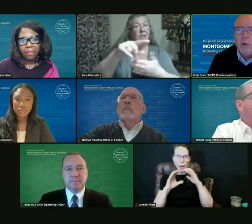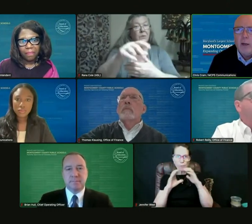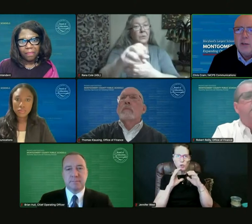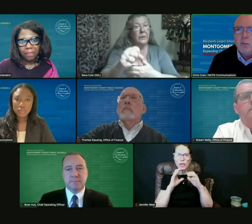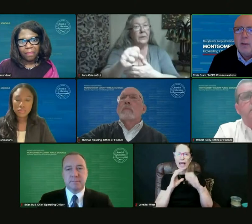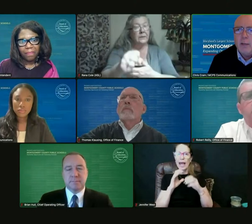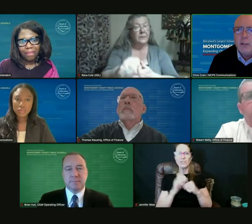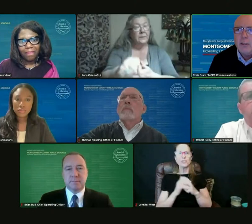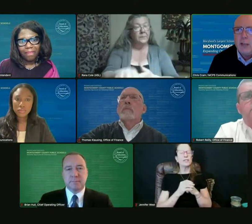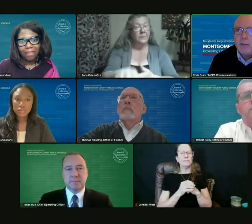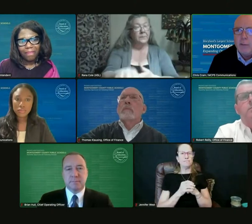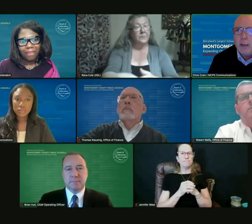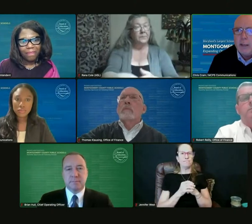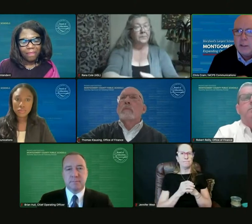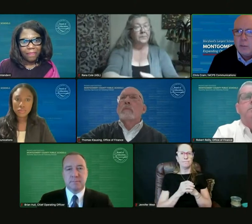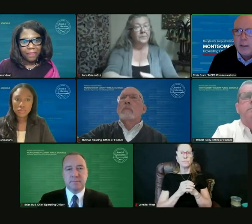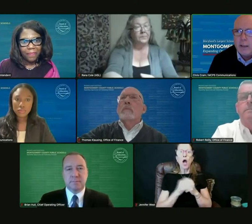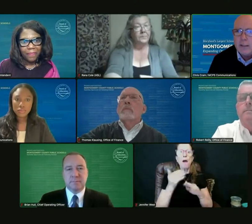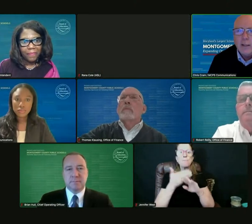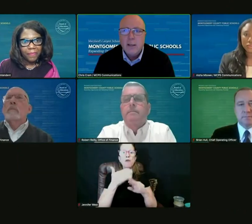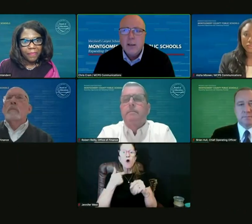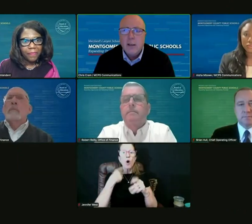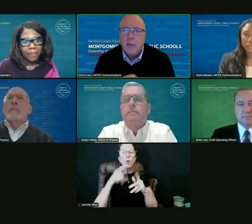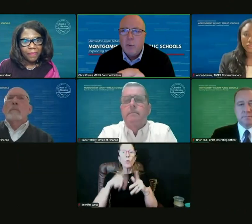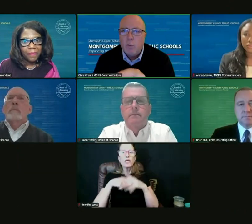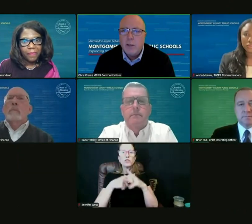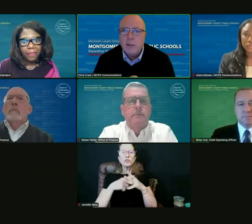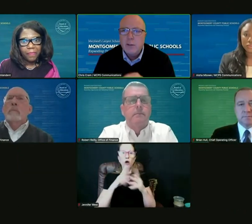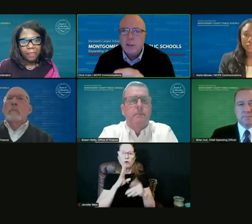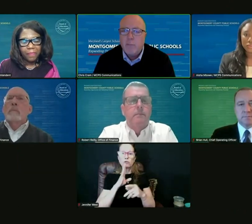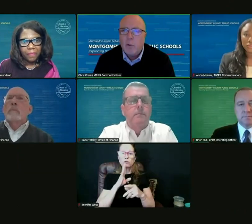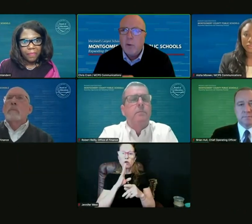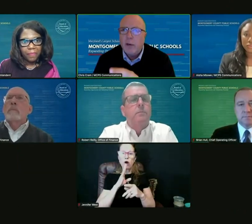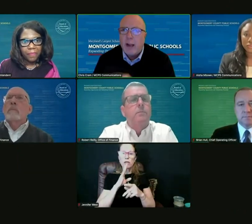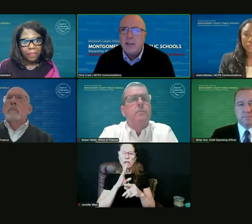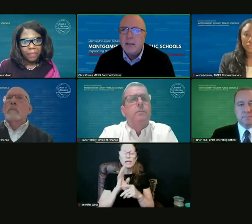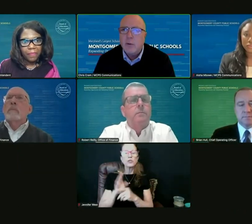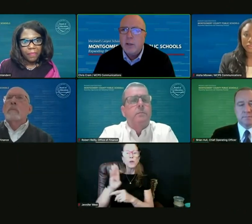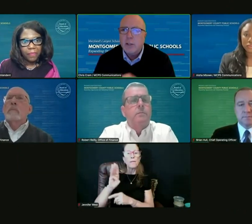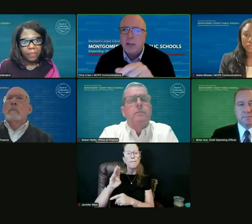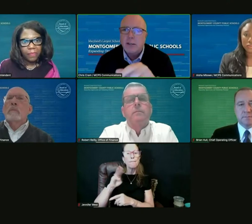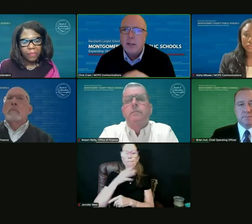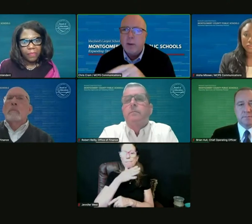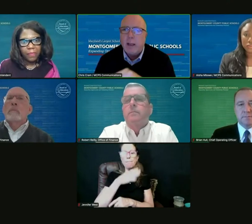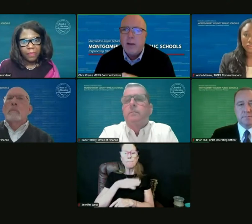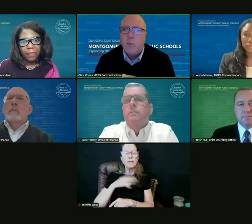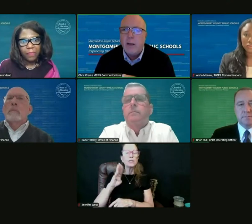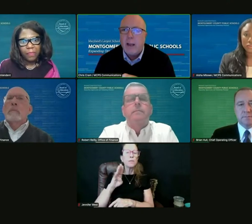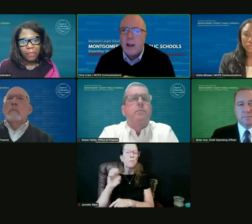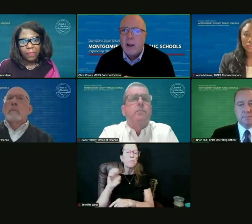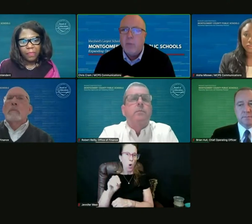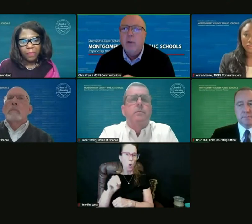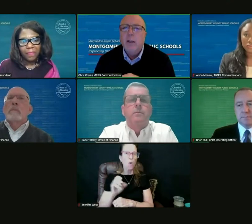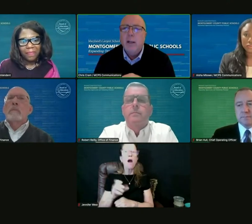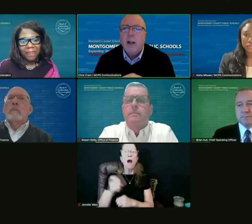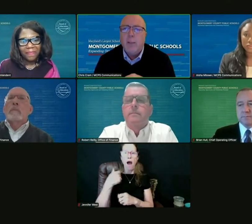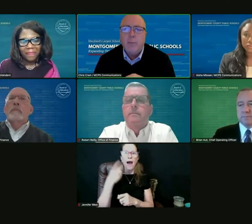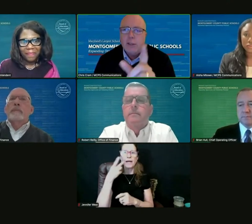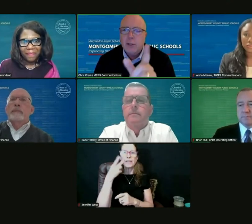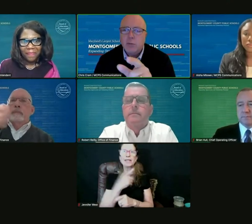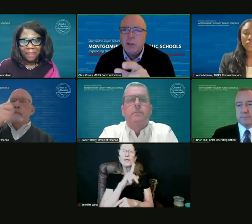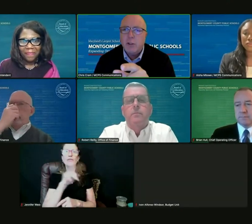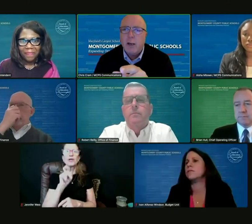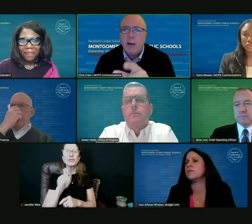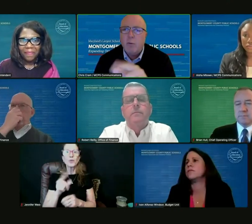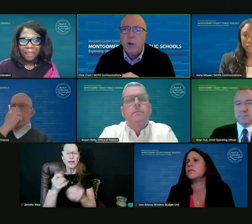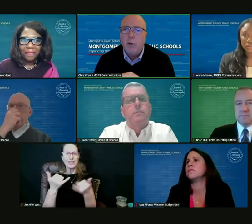Ms. Bowe, I do want to mention to everybody still with us, if you want to step forward and ask a question, I see that we have one now.